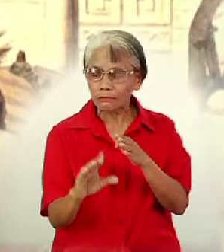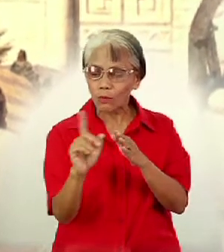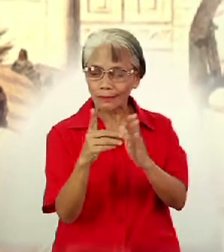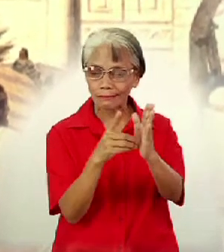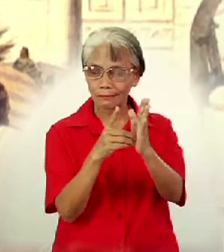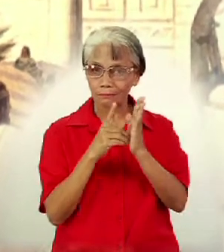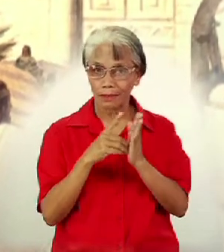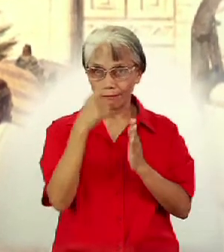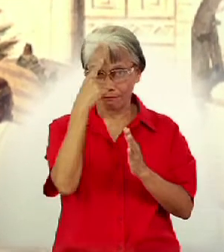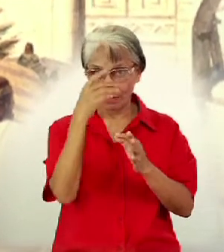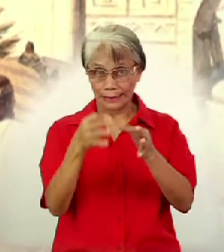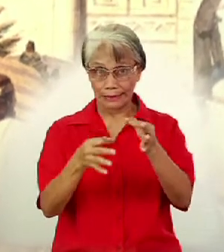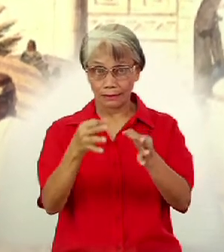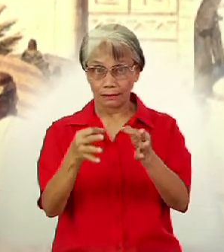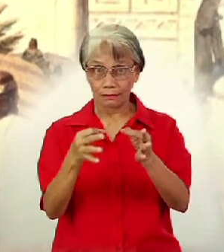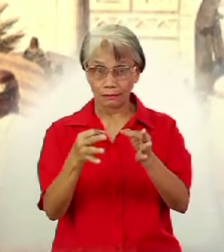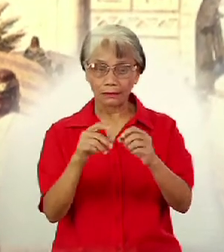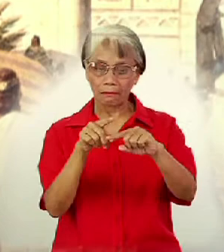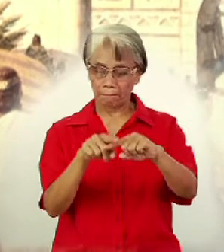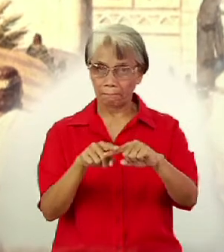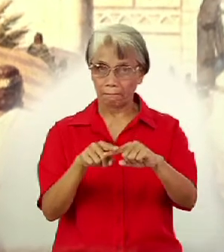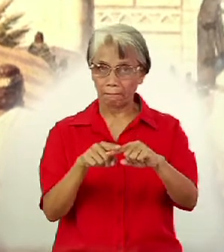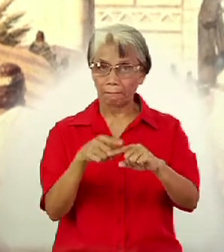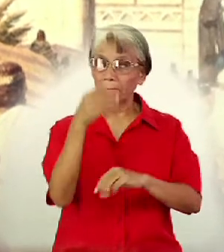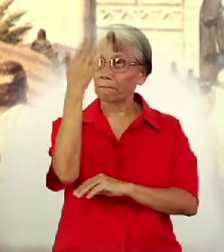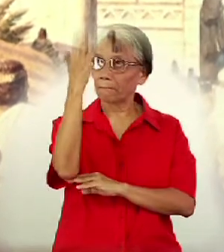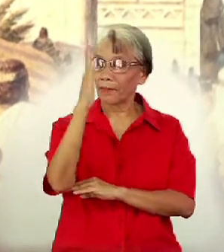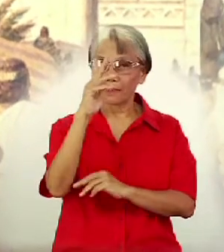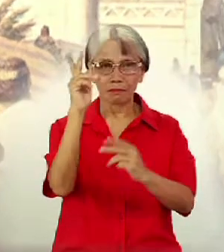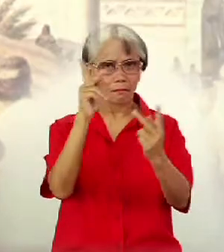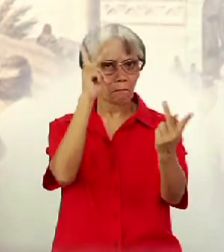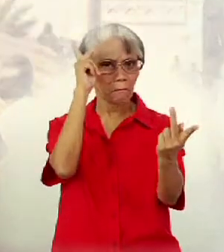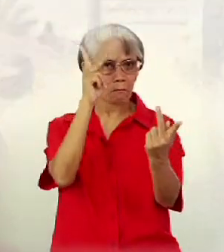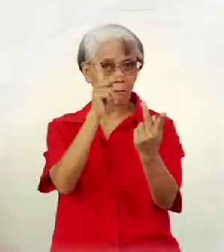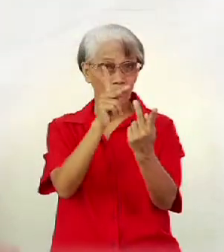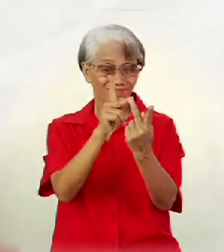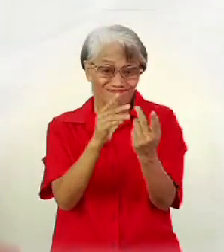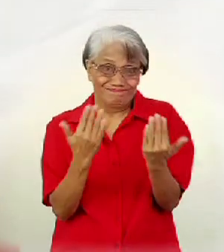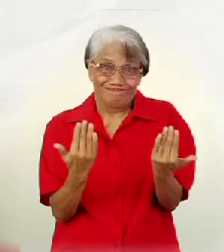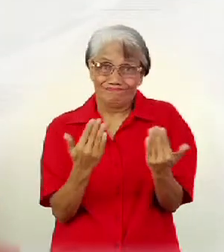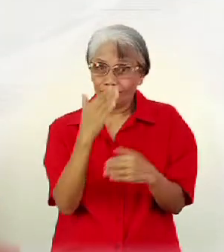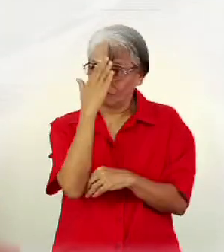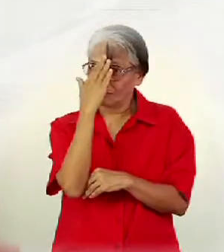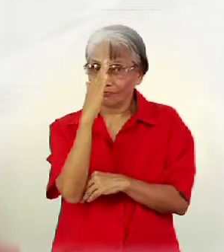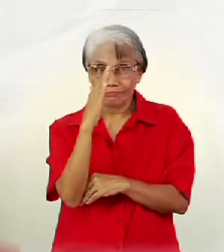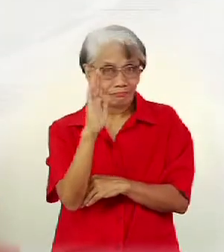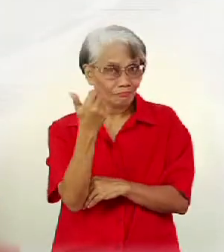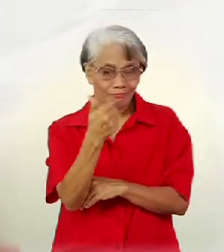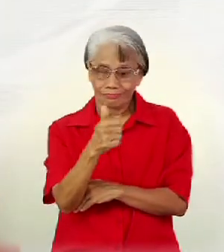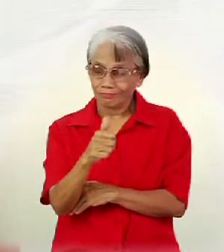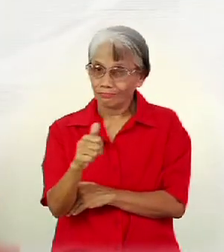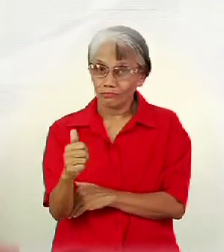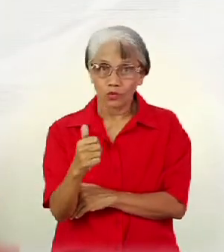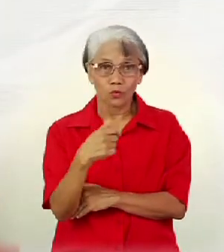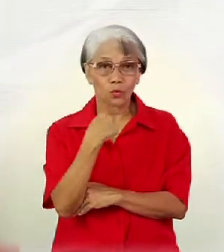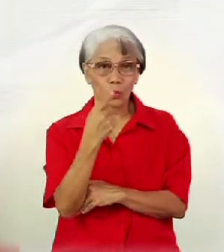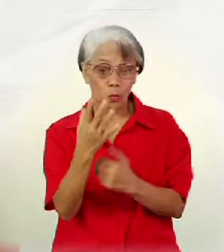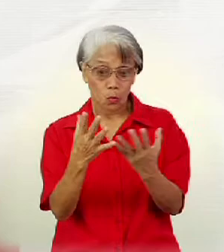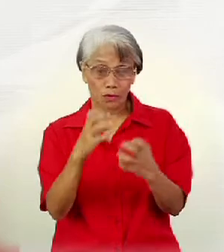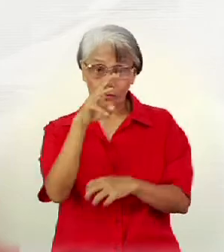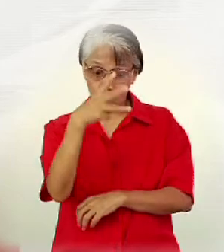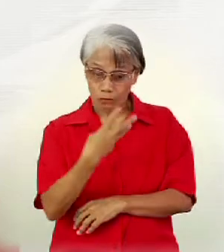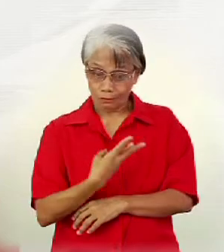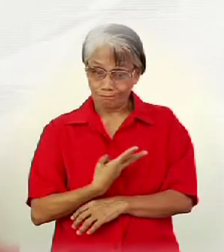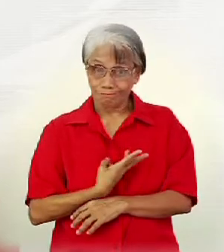of justice according to God's purposes. Now, I don't think anyone would want to welcome